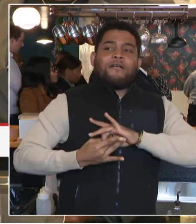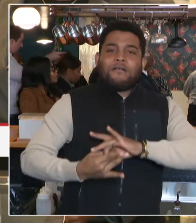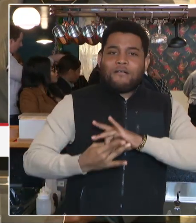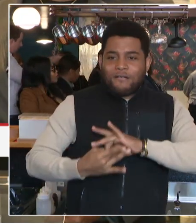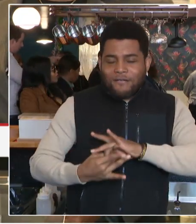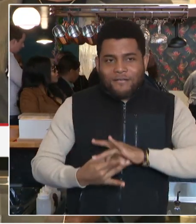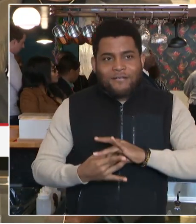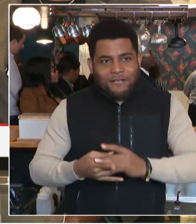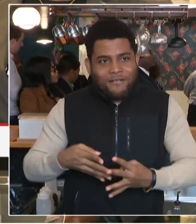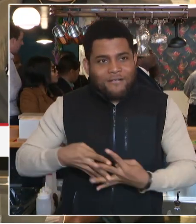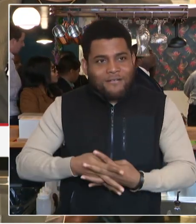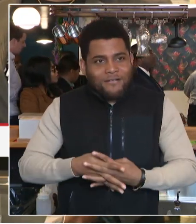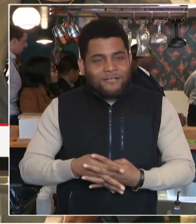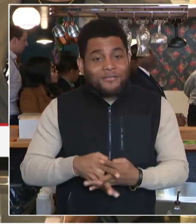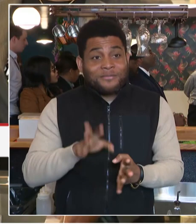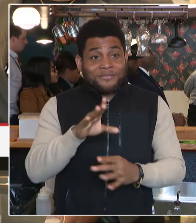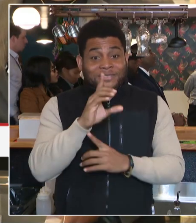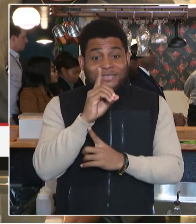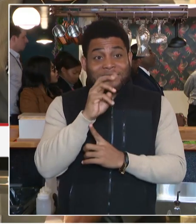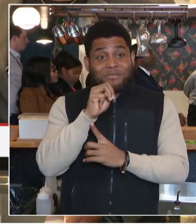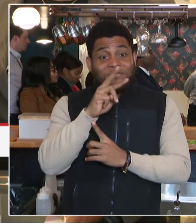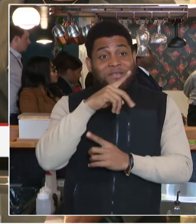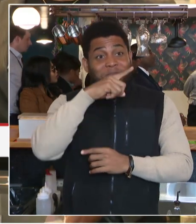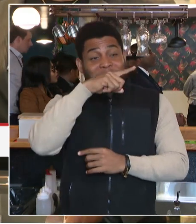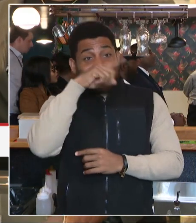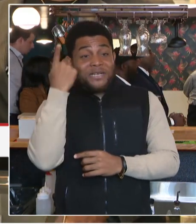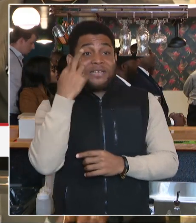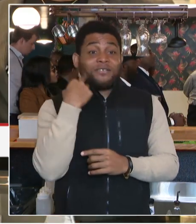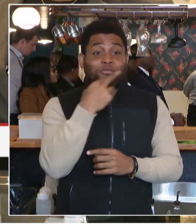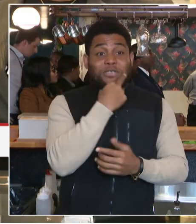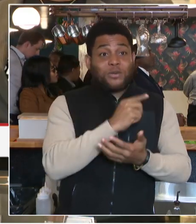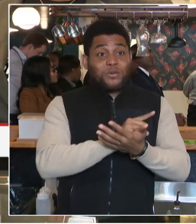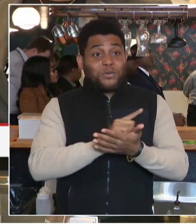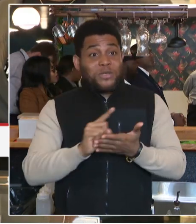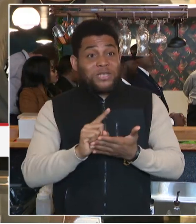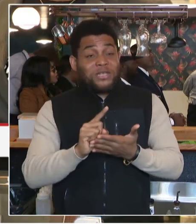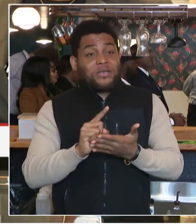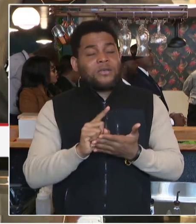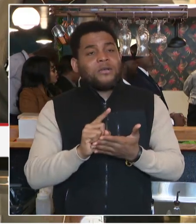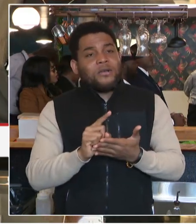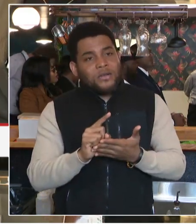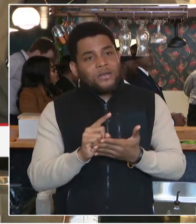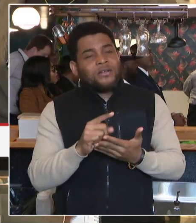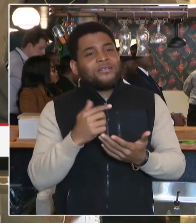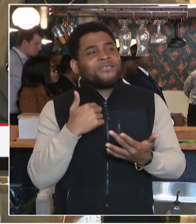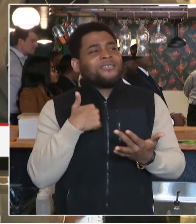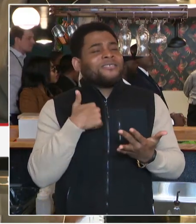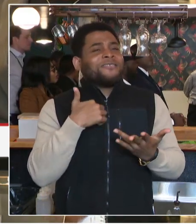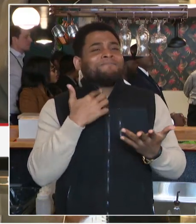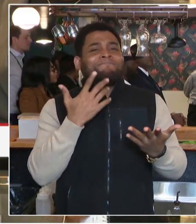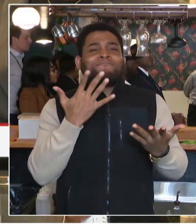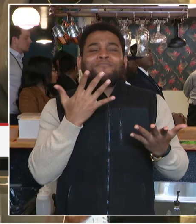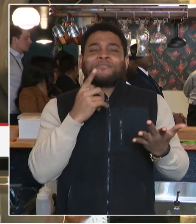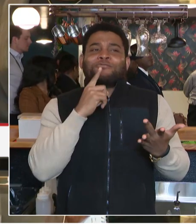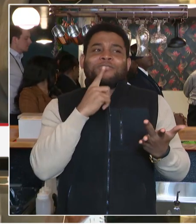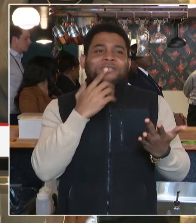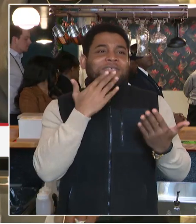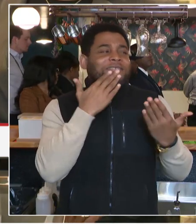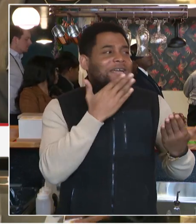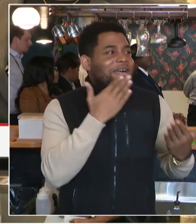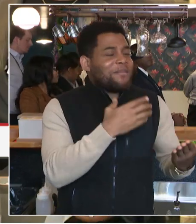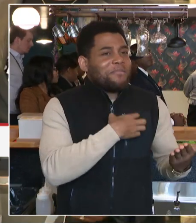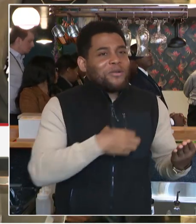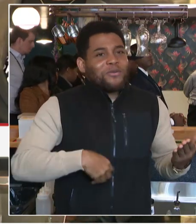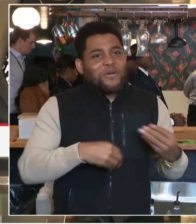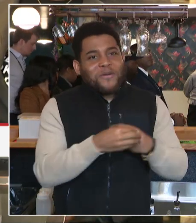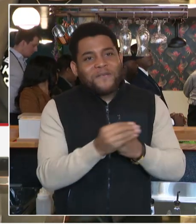Dr. Tucker and AJ, are grateful and want to thank our mayor's office and so many other organizations on DMPEG